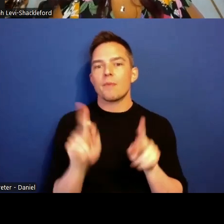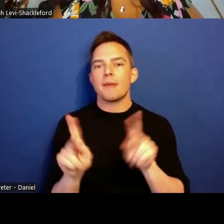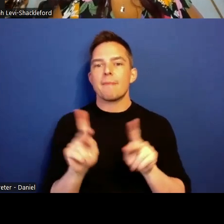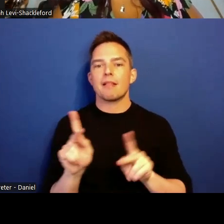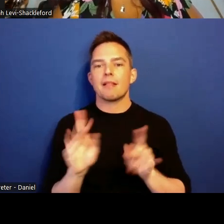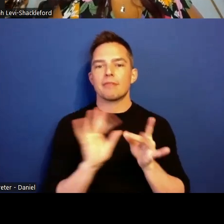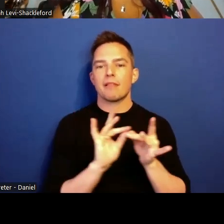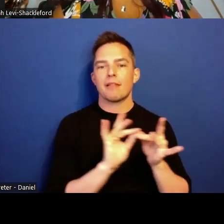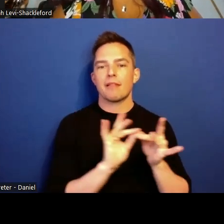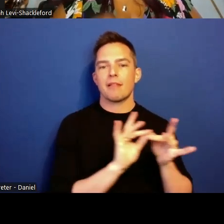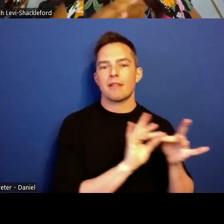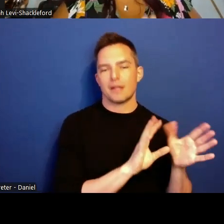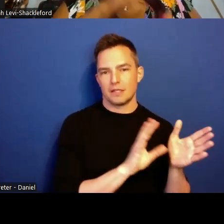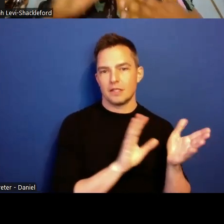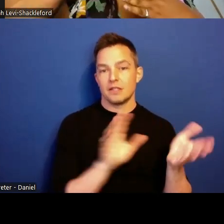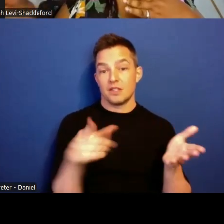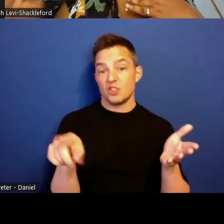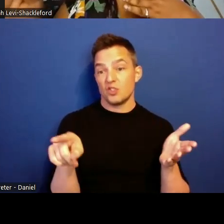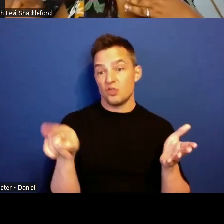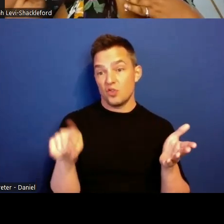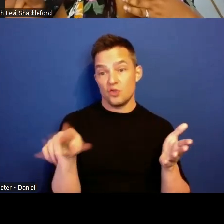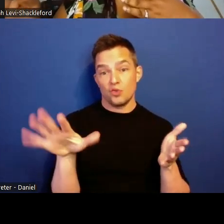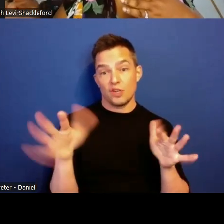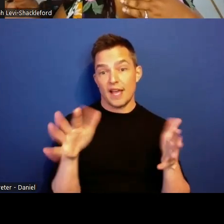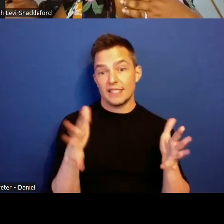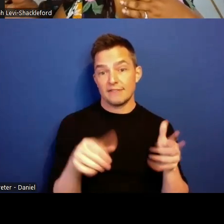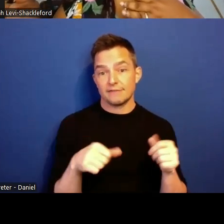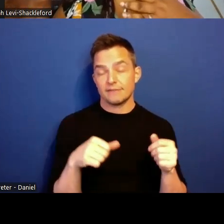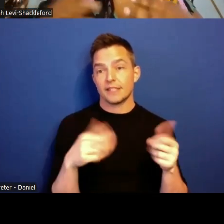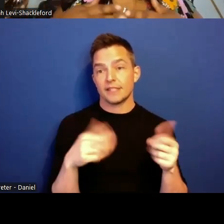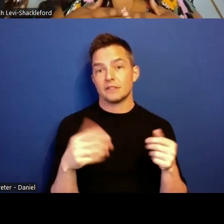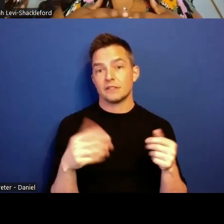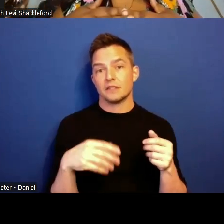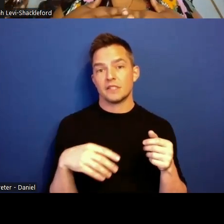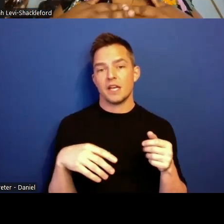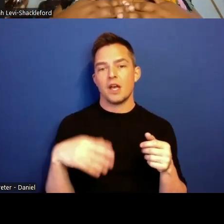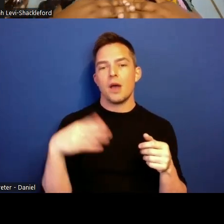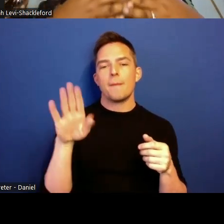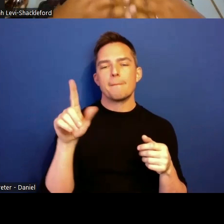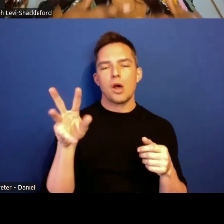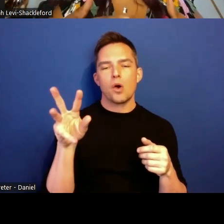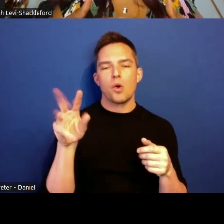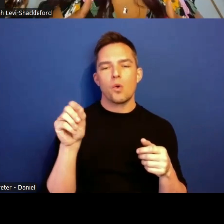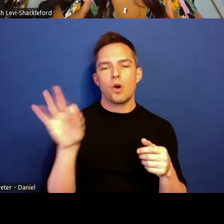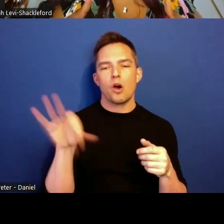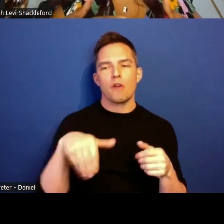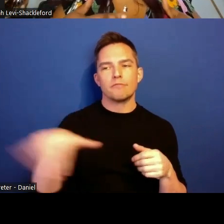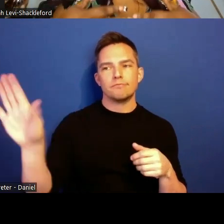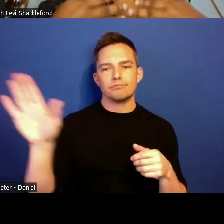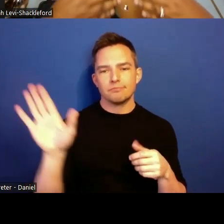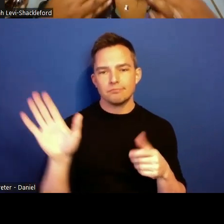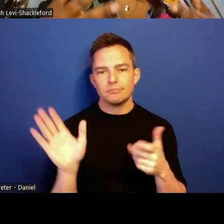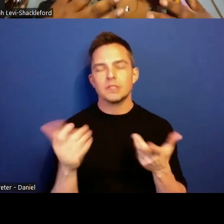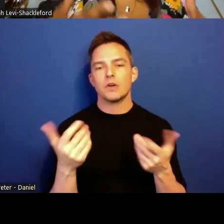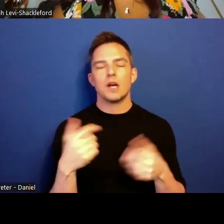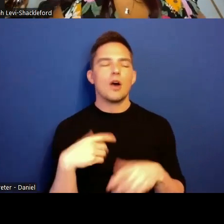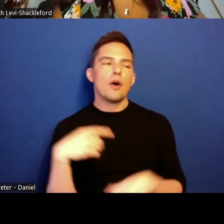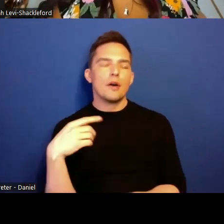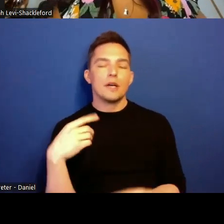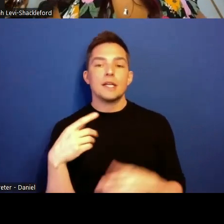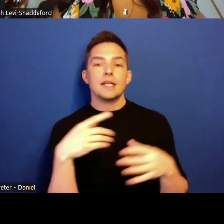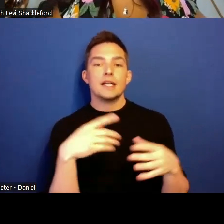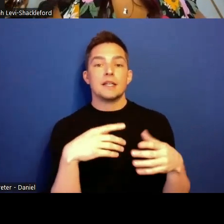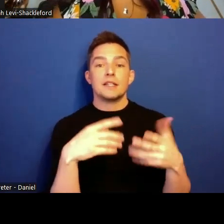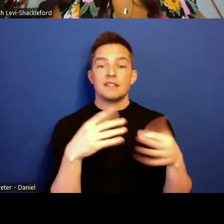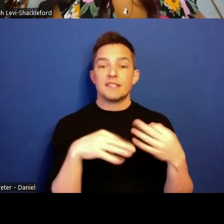And, you kind of have it blown off instead of, I hear what you're saying. Maybe you should think